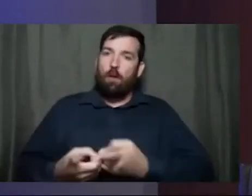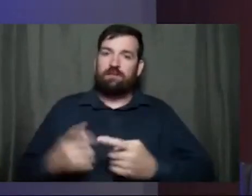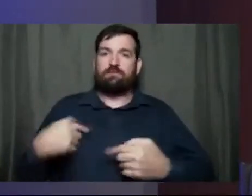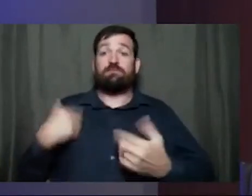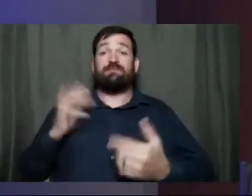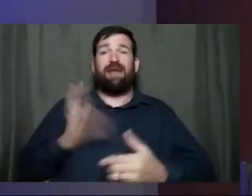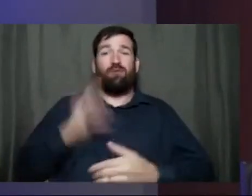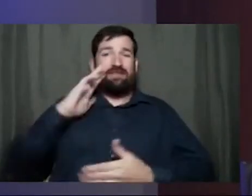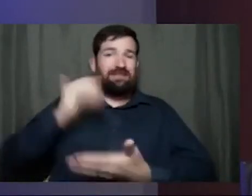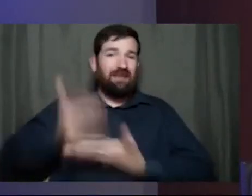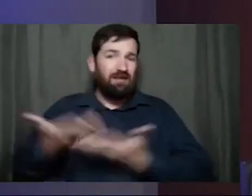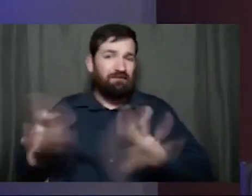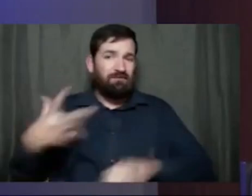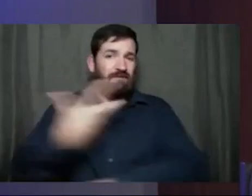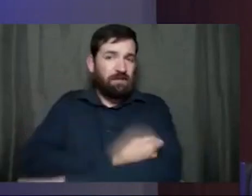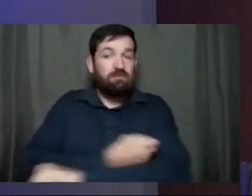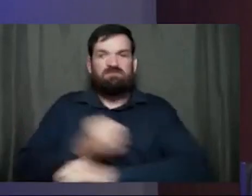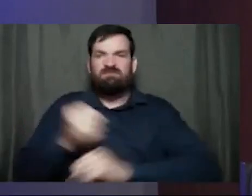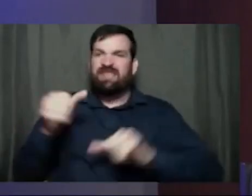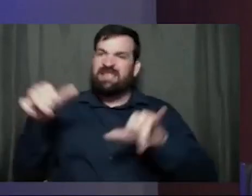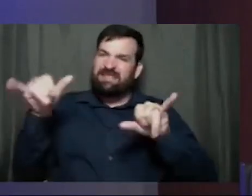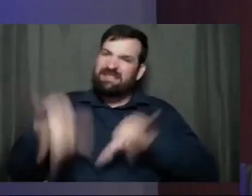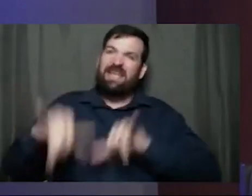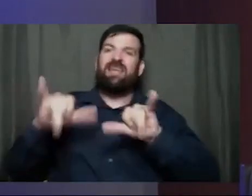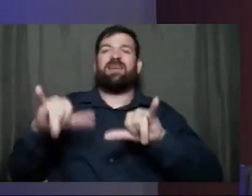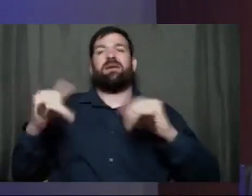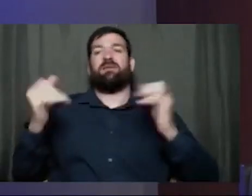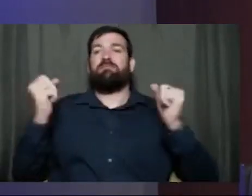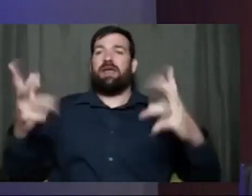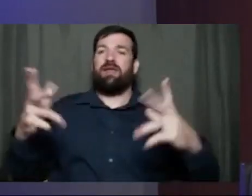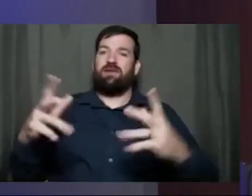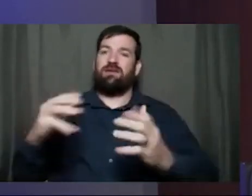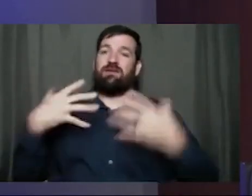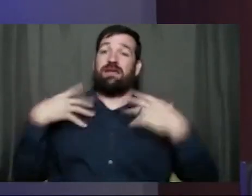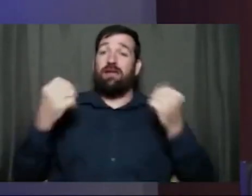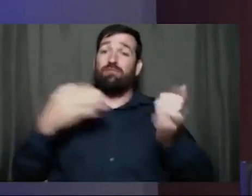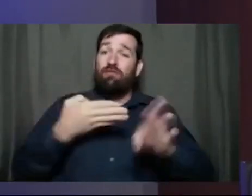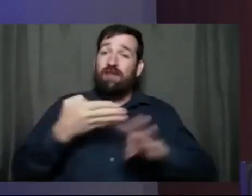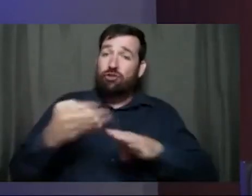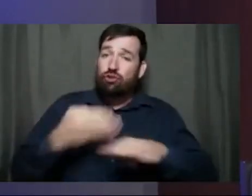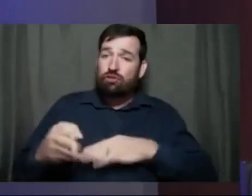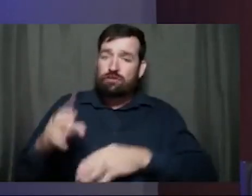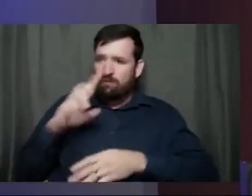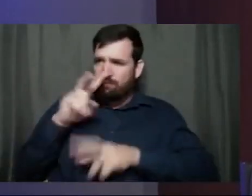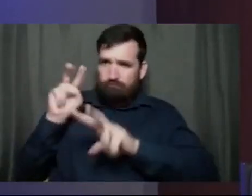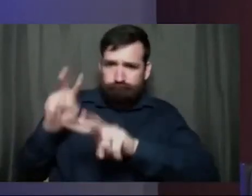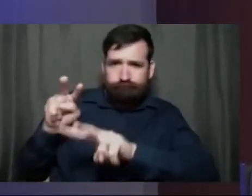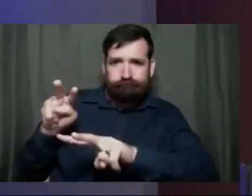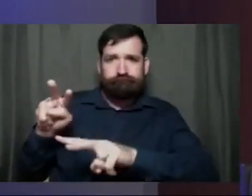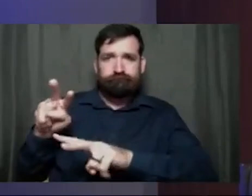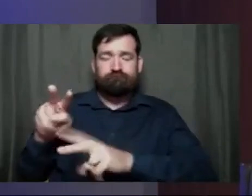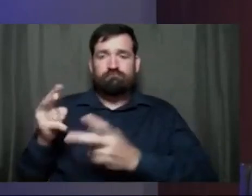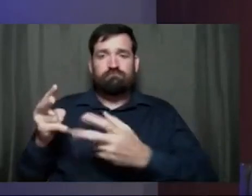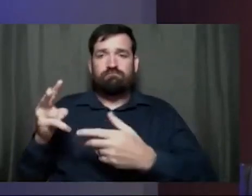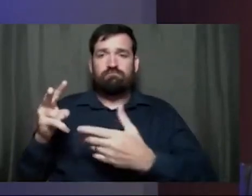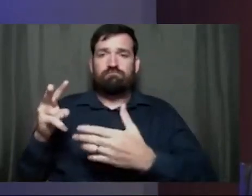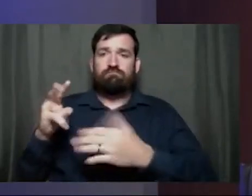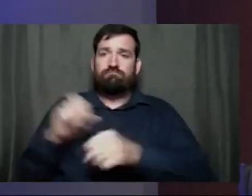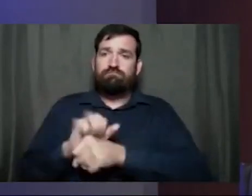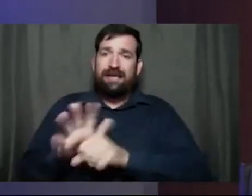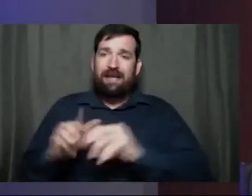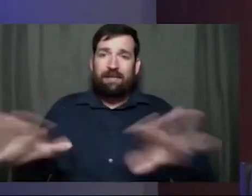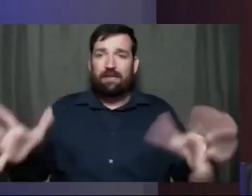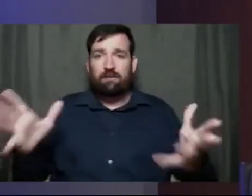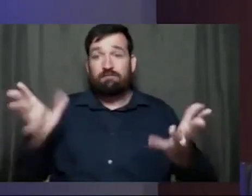was true about a lot of health professionals and people who have been, following the pandemic, who may not be scientists. There's a lot of people that just wanted that peace